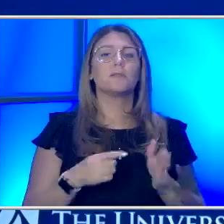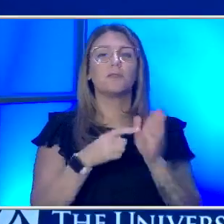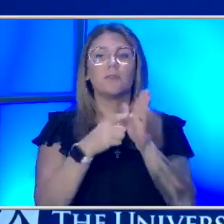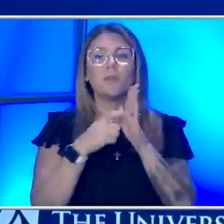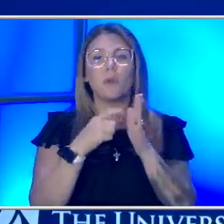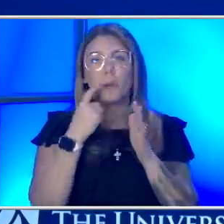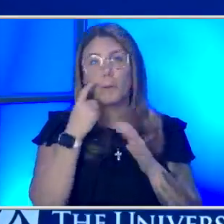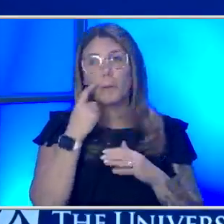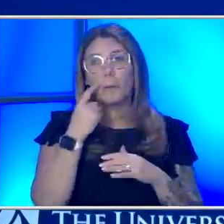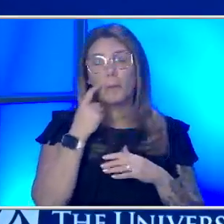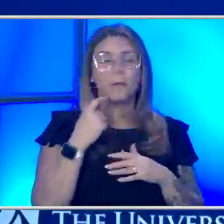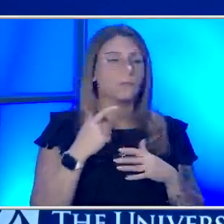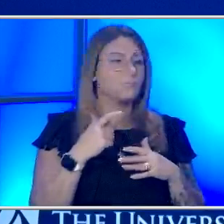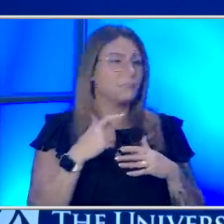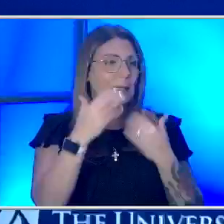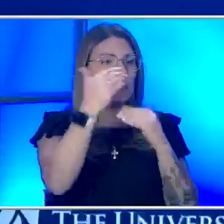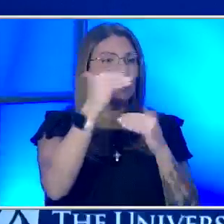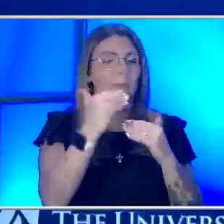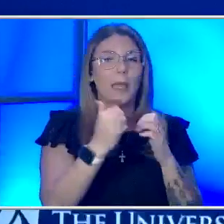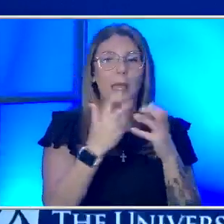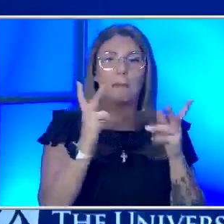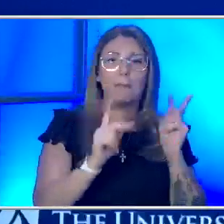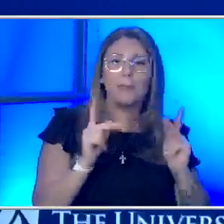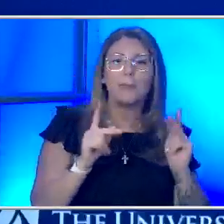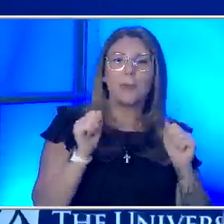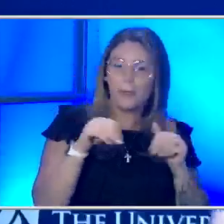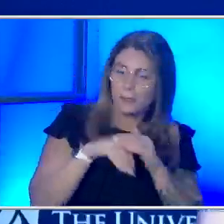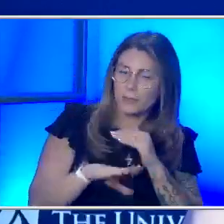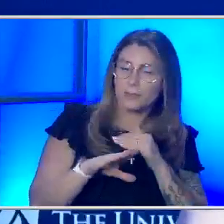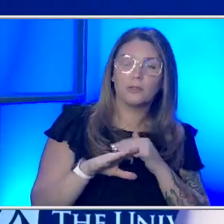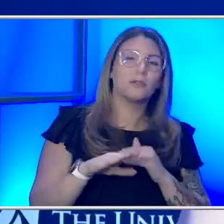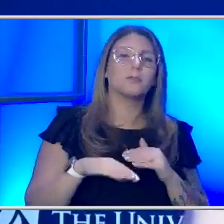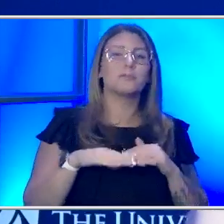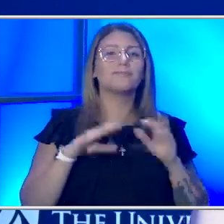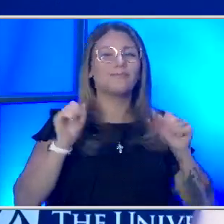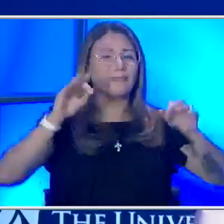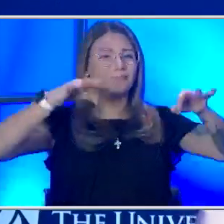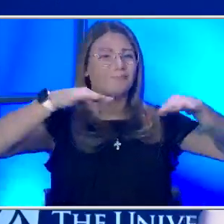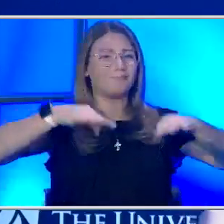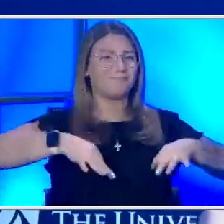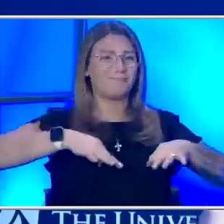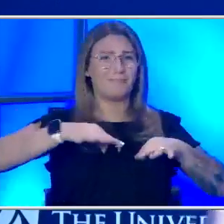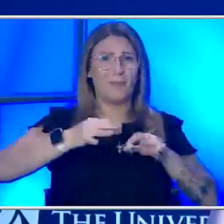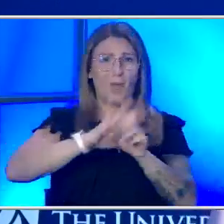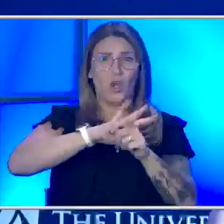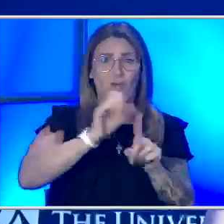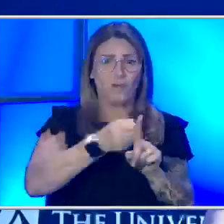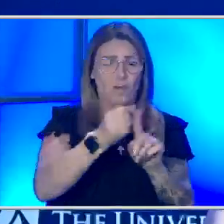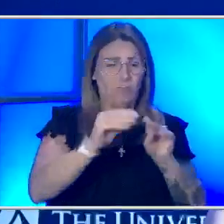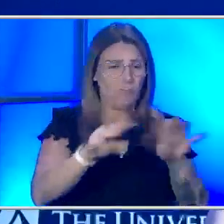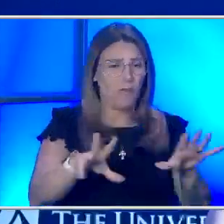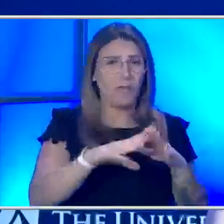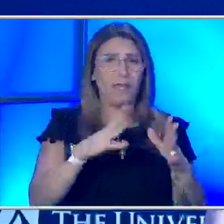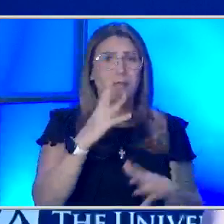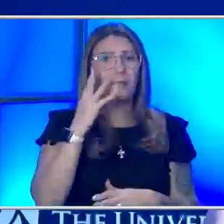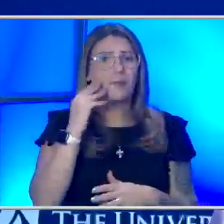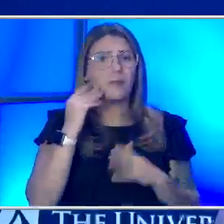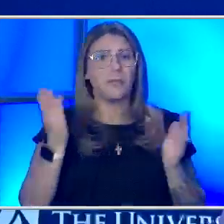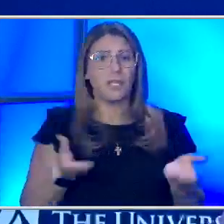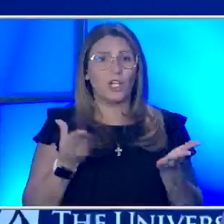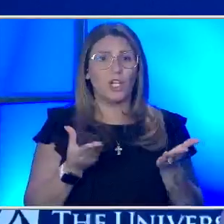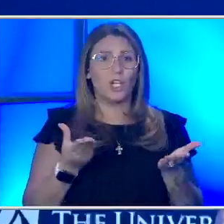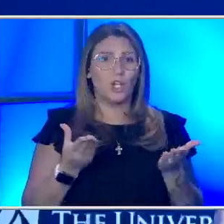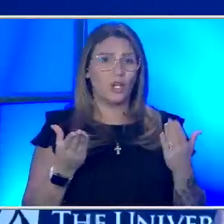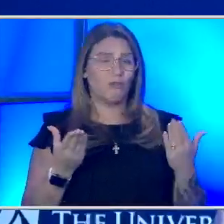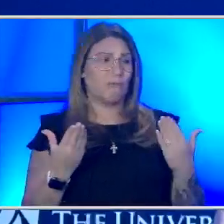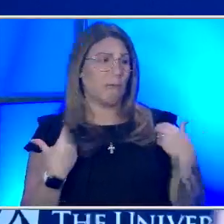capacity restrictions, things like that. We can define the pandemic in so many ways, and of course our experience here in the United States is much different than a lot of other